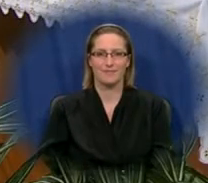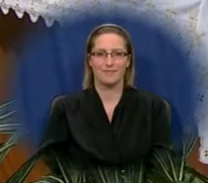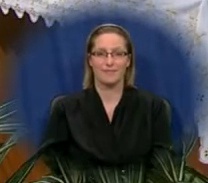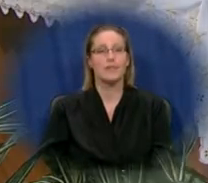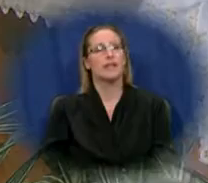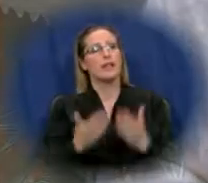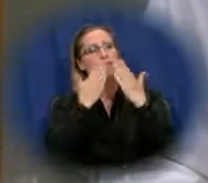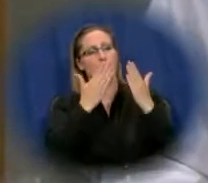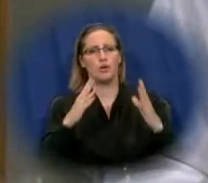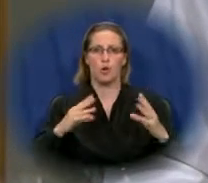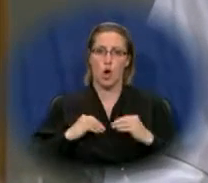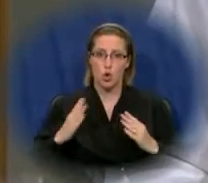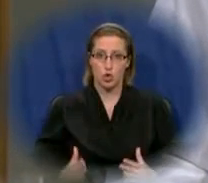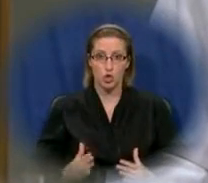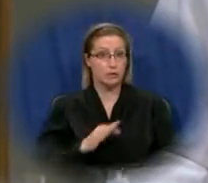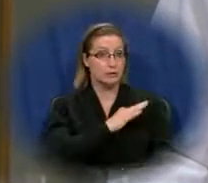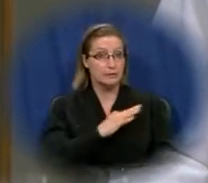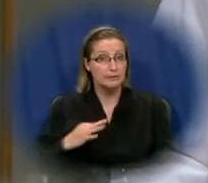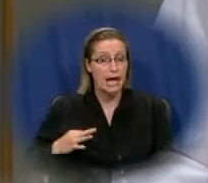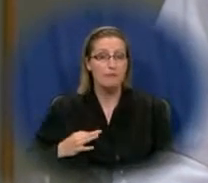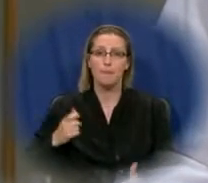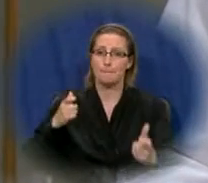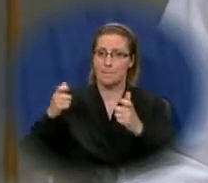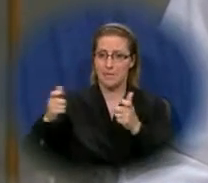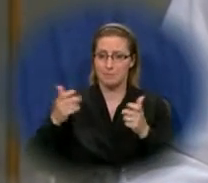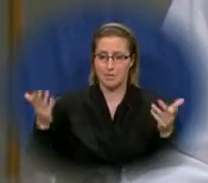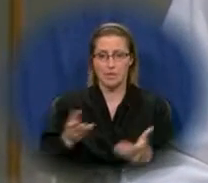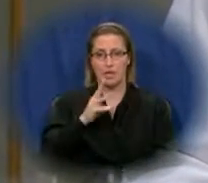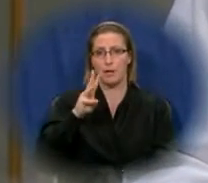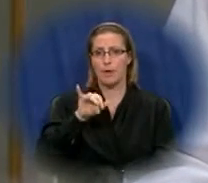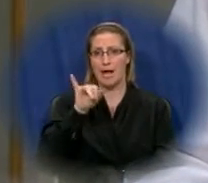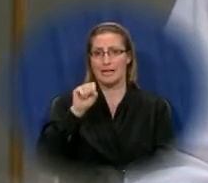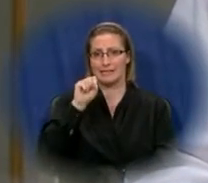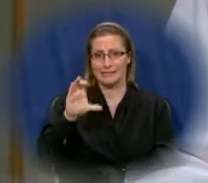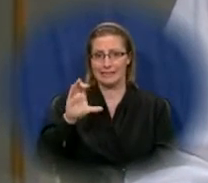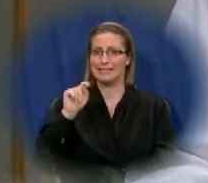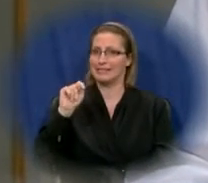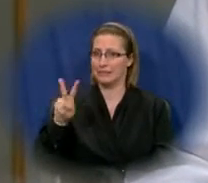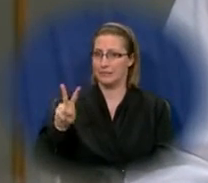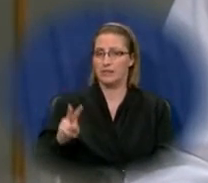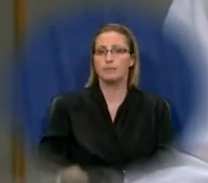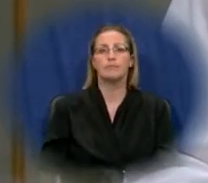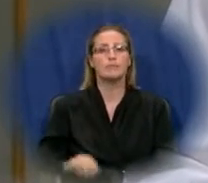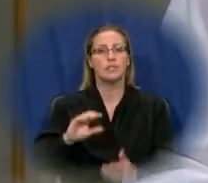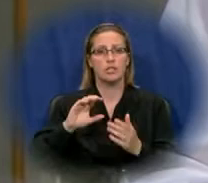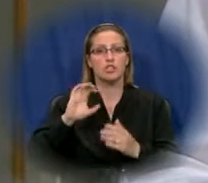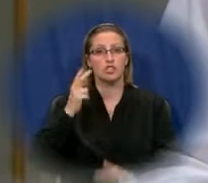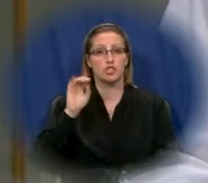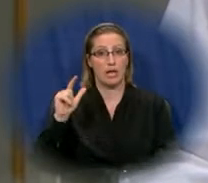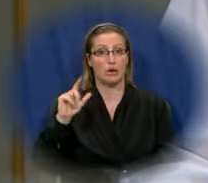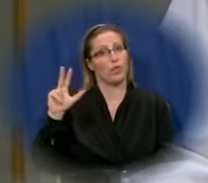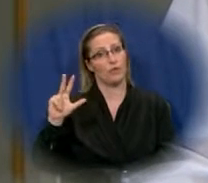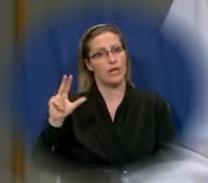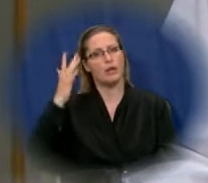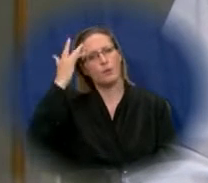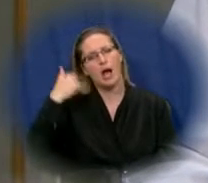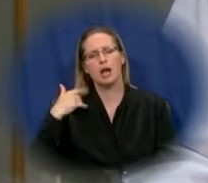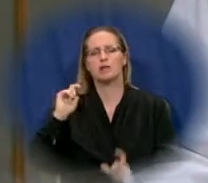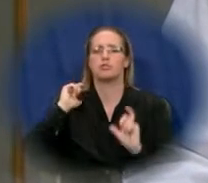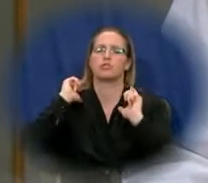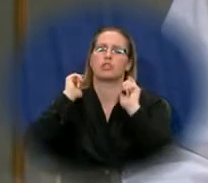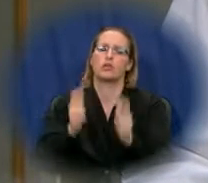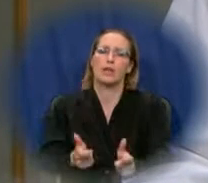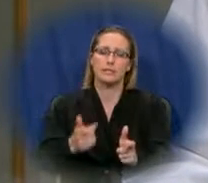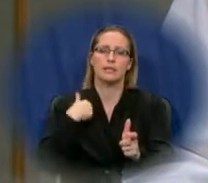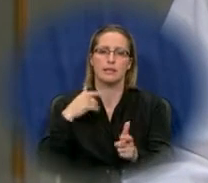We thank the owner, staff, and management of WISC-TV, Channel 3, for their generosity in